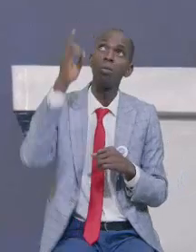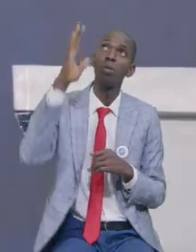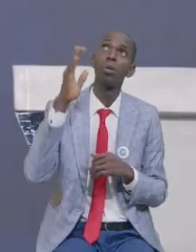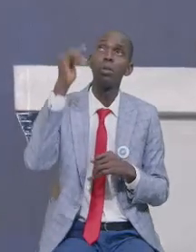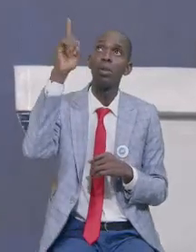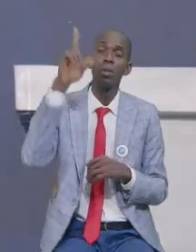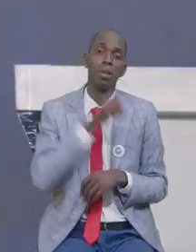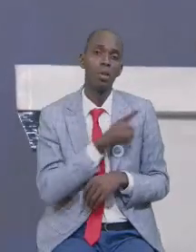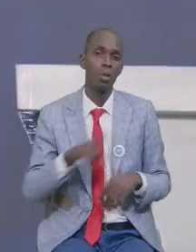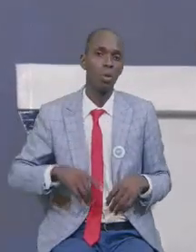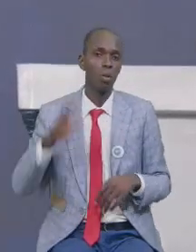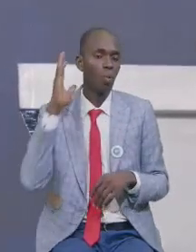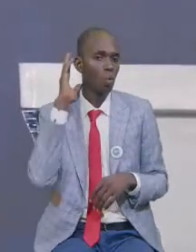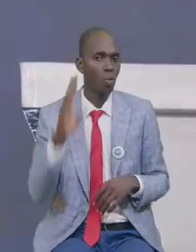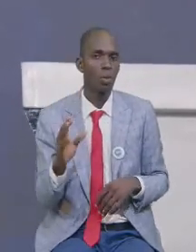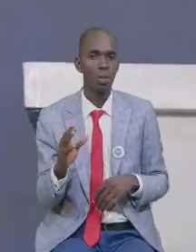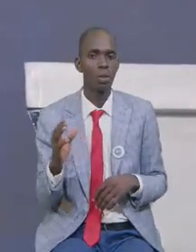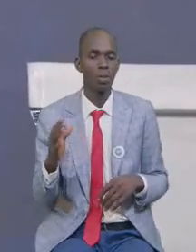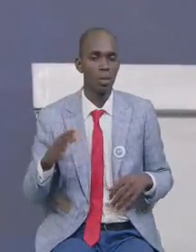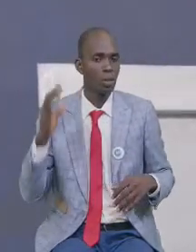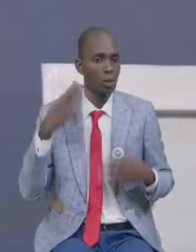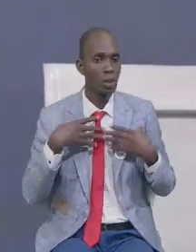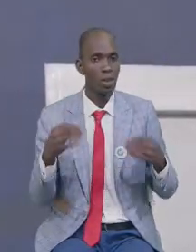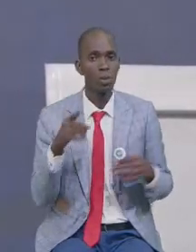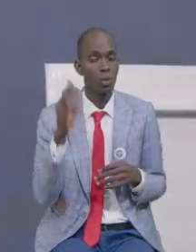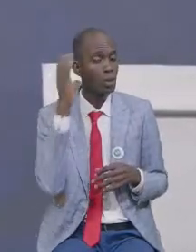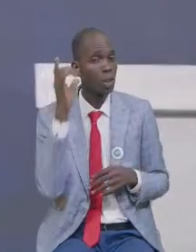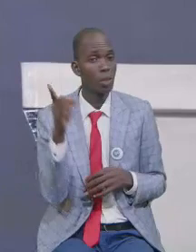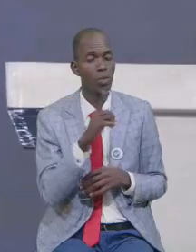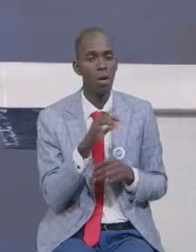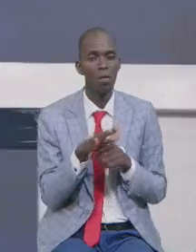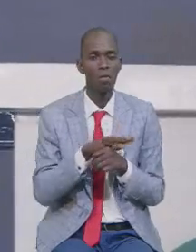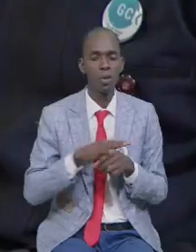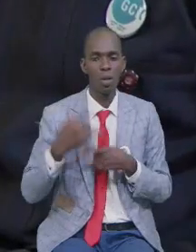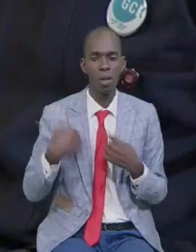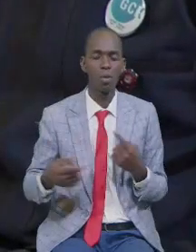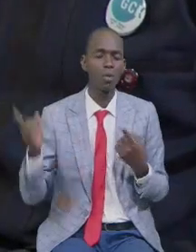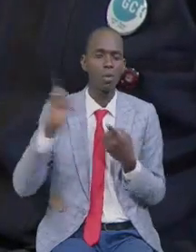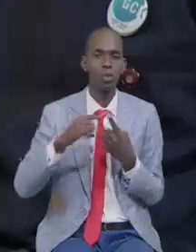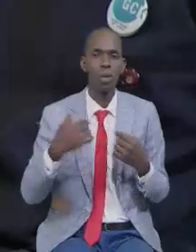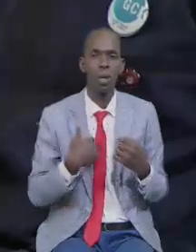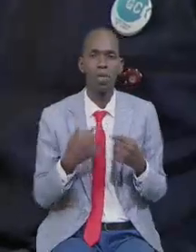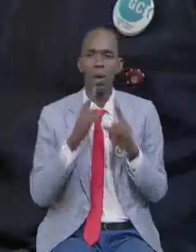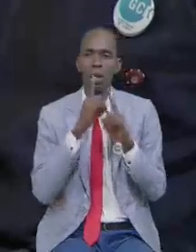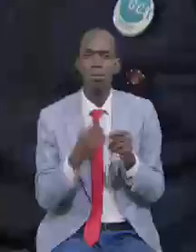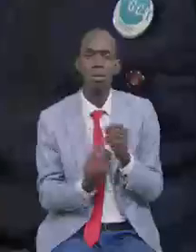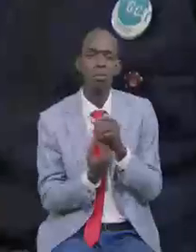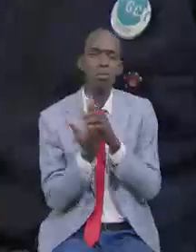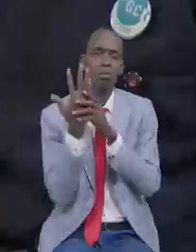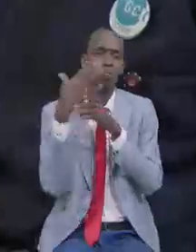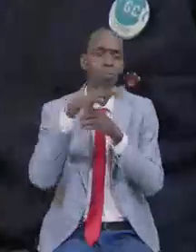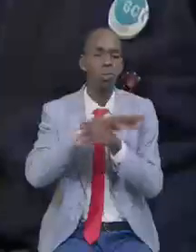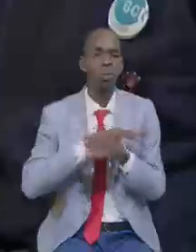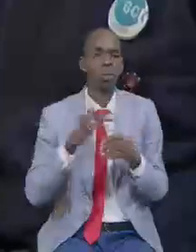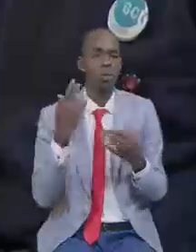you and fill your heart, your soul, to overflowing. Look at number two there. Number two